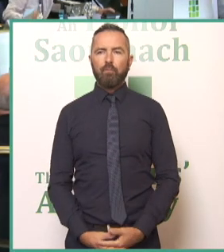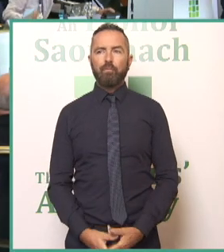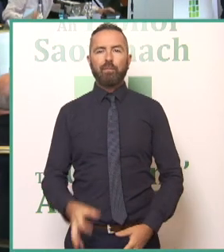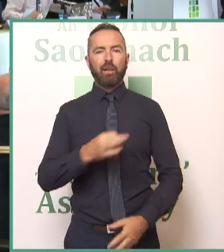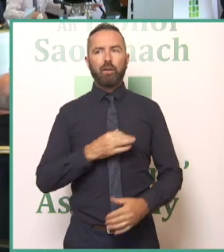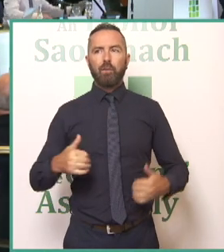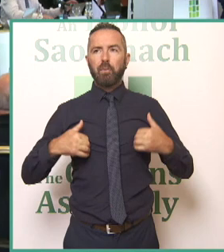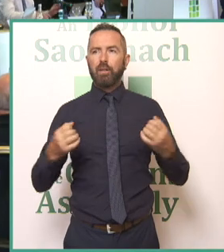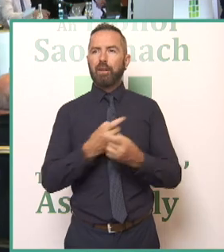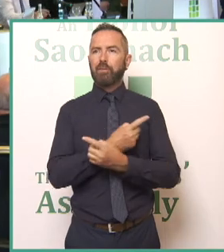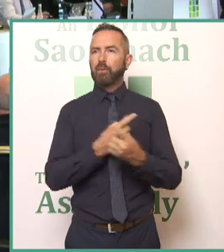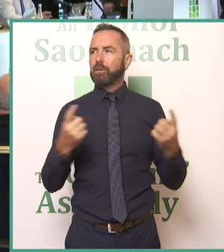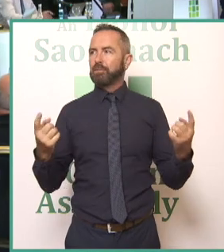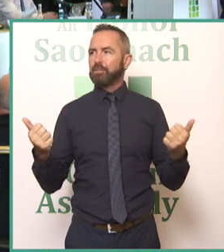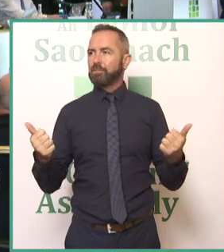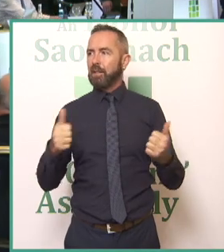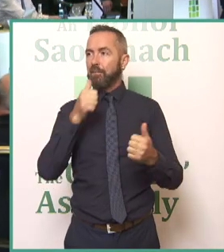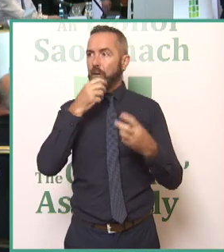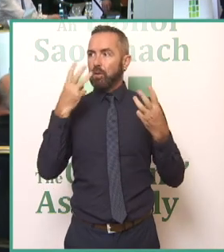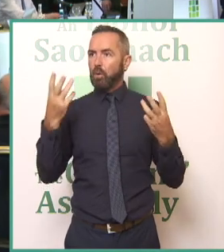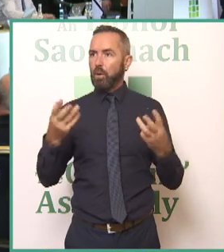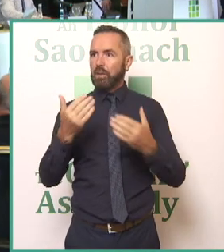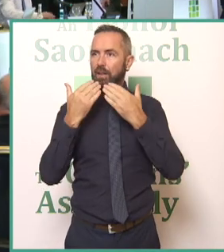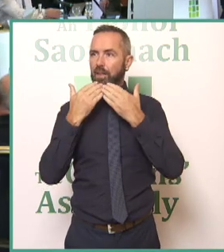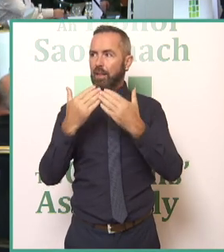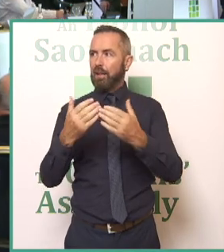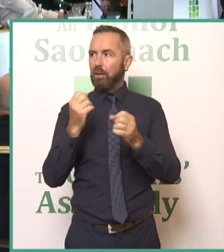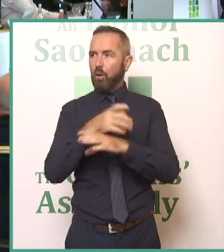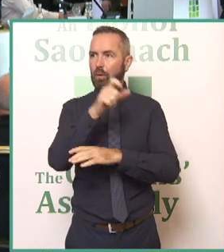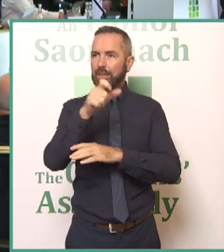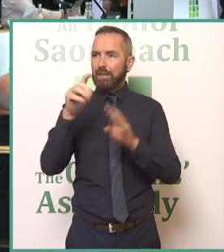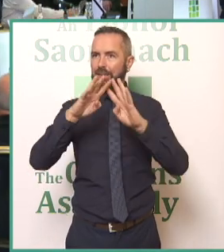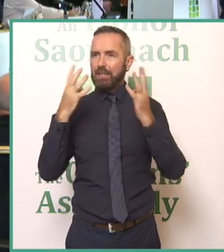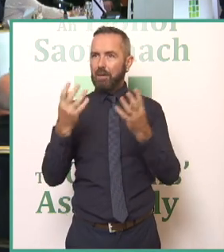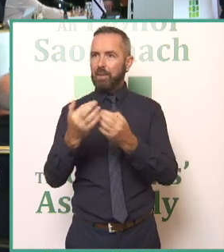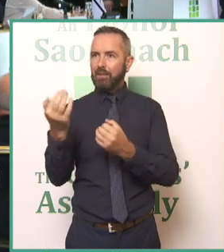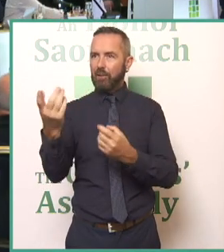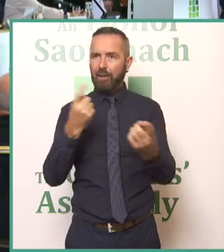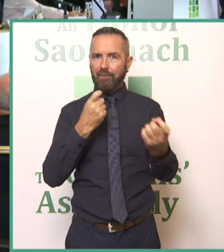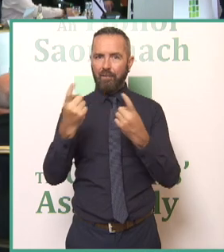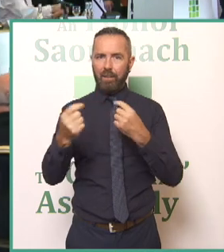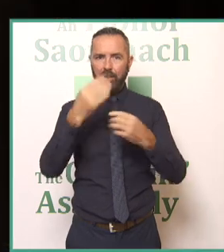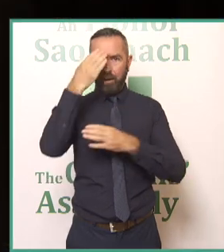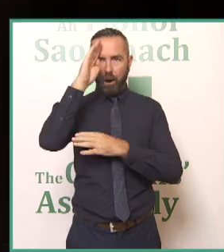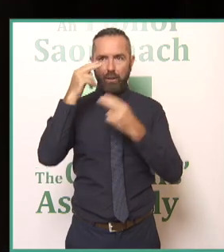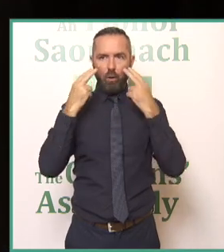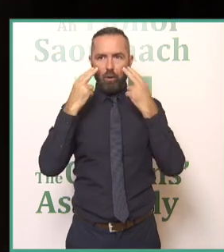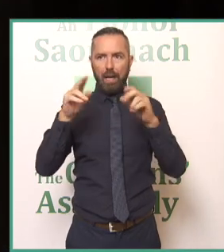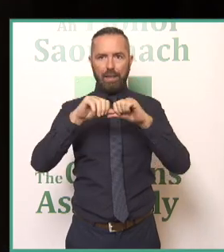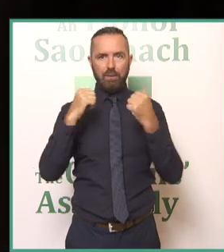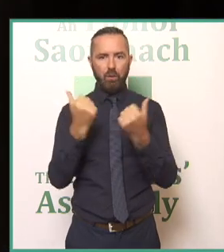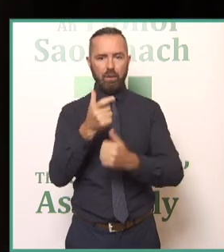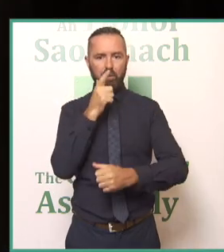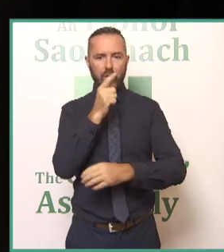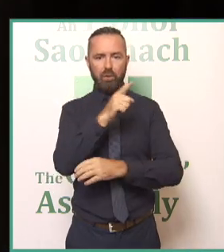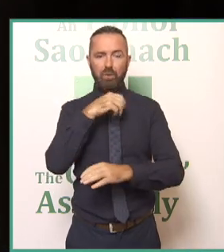Good morning, everybody. I'd first like to start by thanking the Citizens Assembly for inviting the Irish Organic Association to speak to you today.